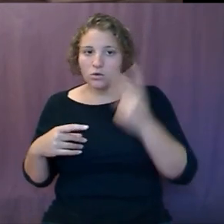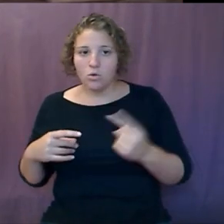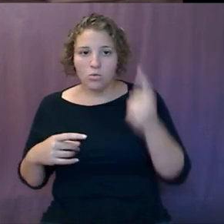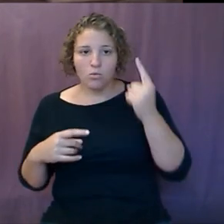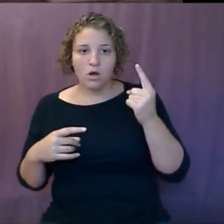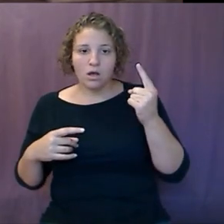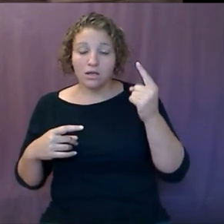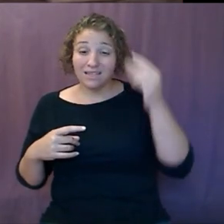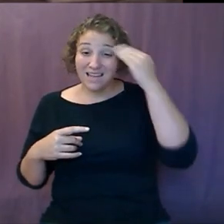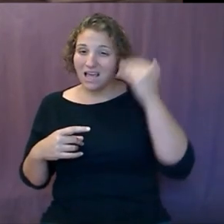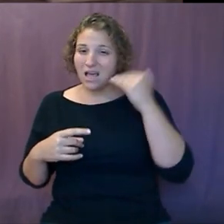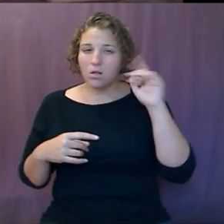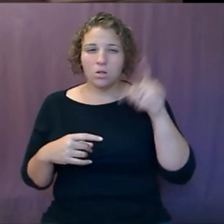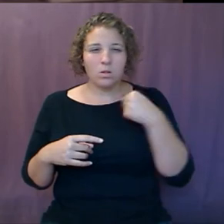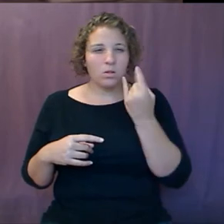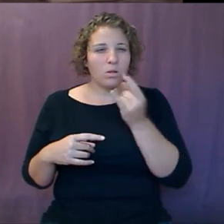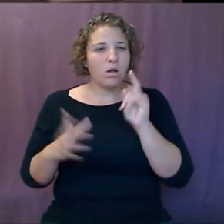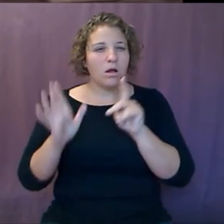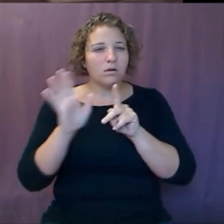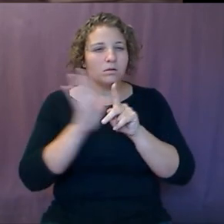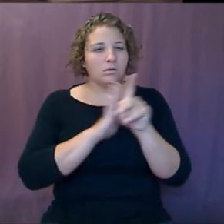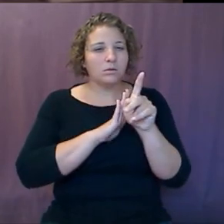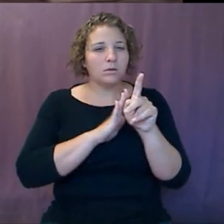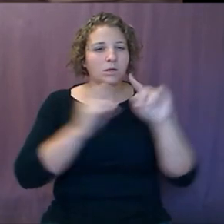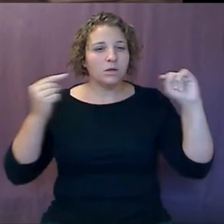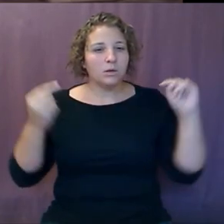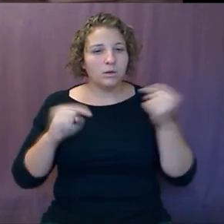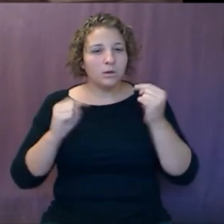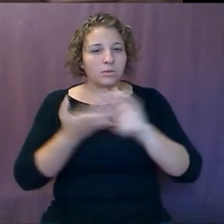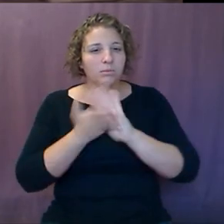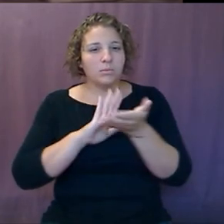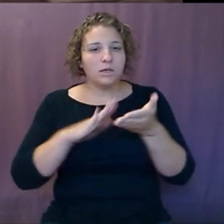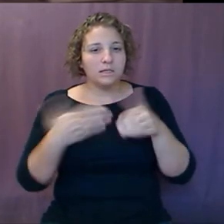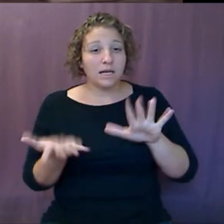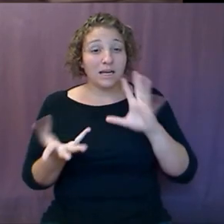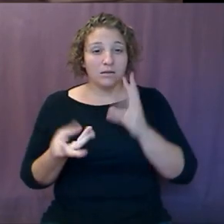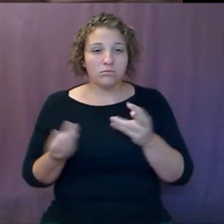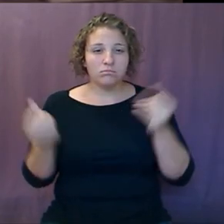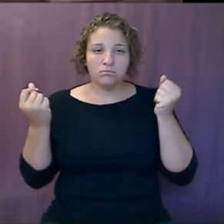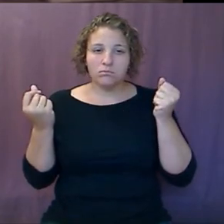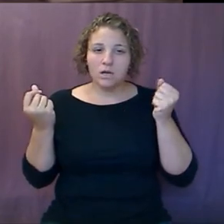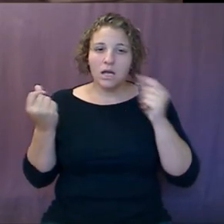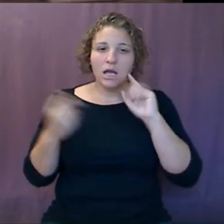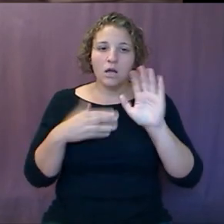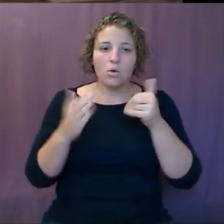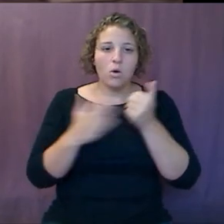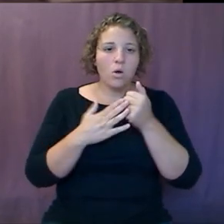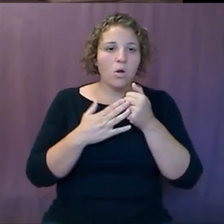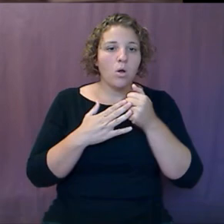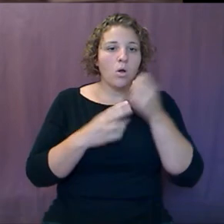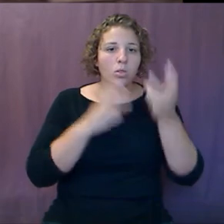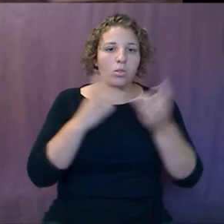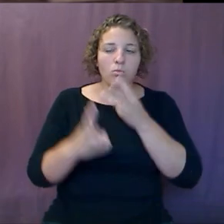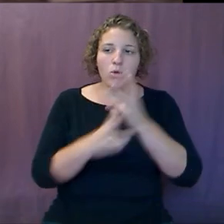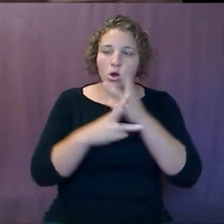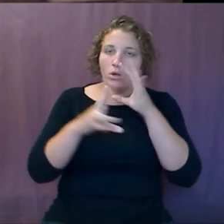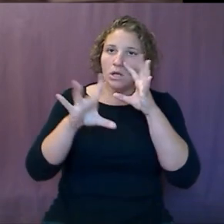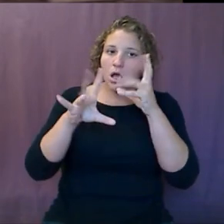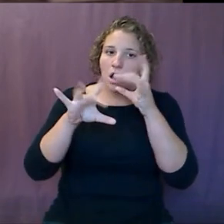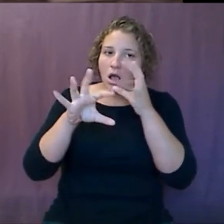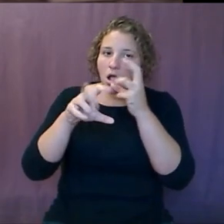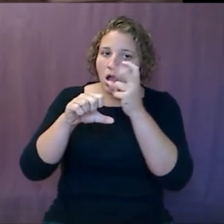were wounded to death his deadly wound was healed and all the world wondered after the beast